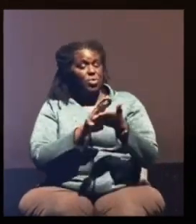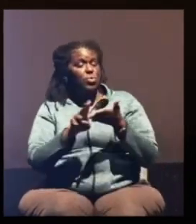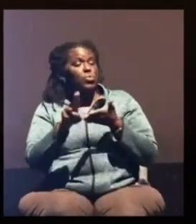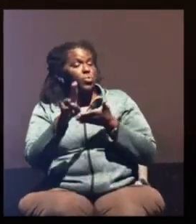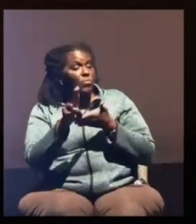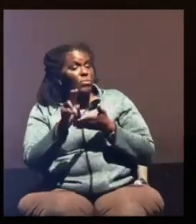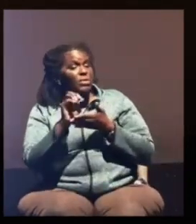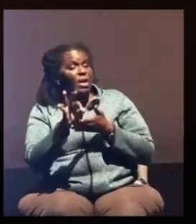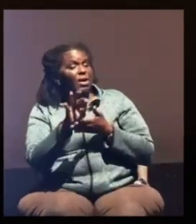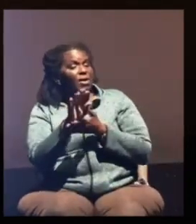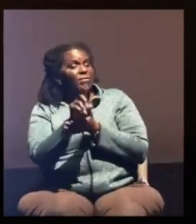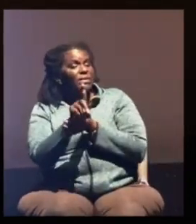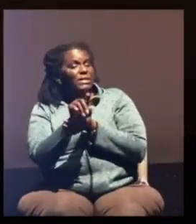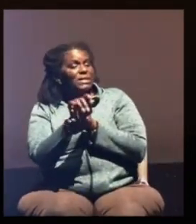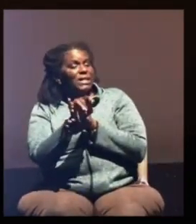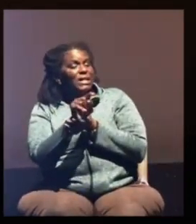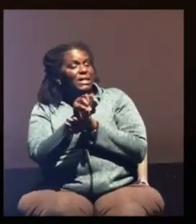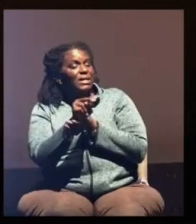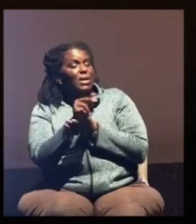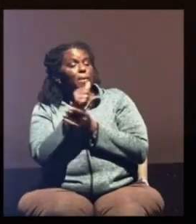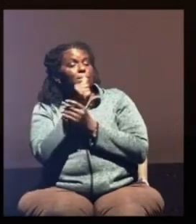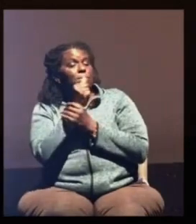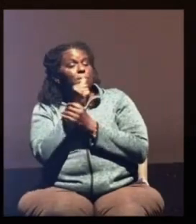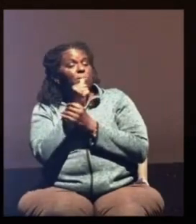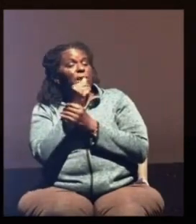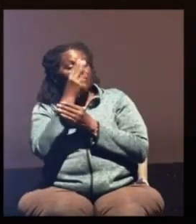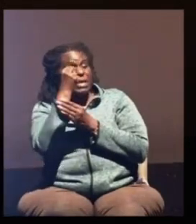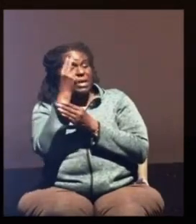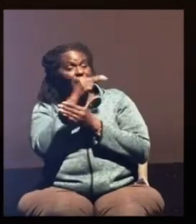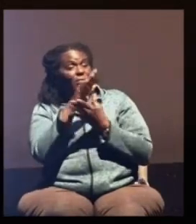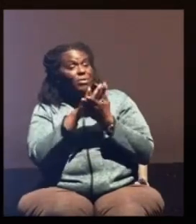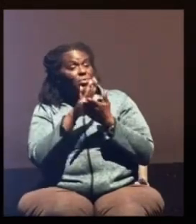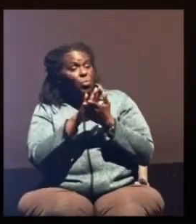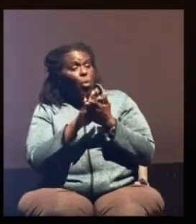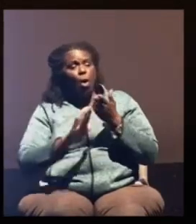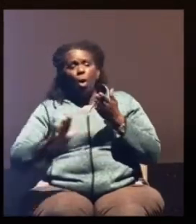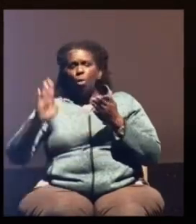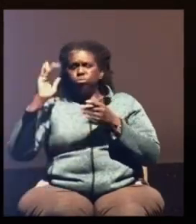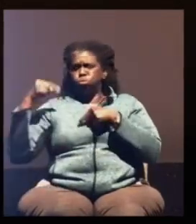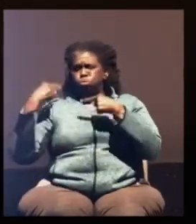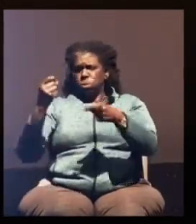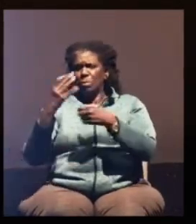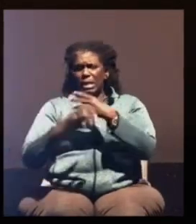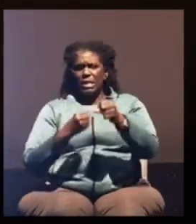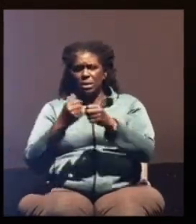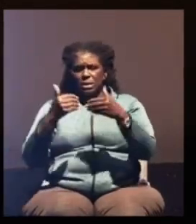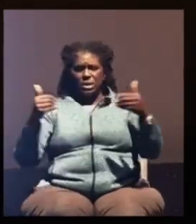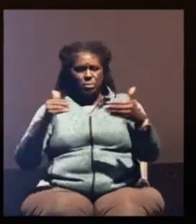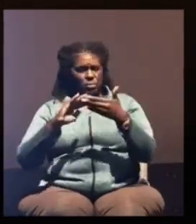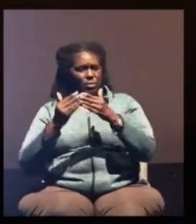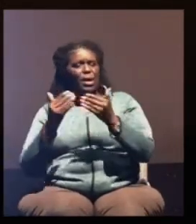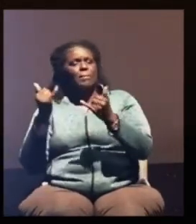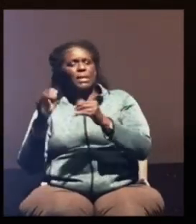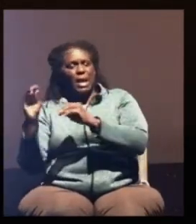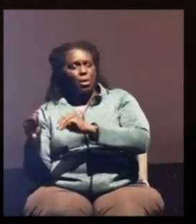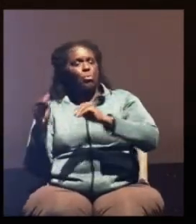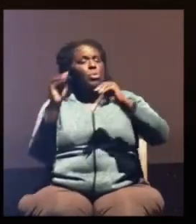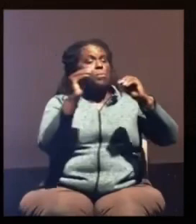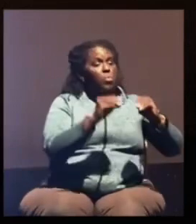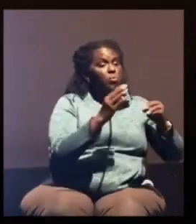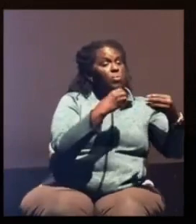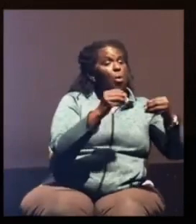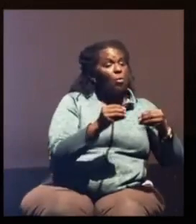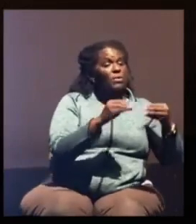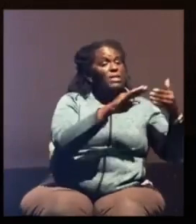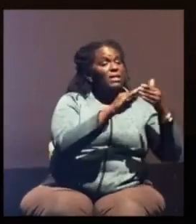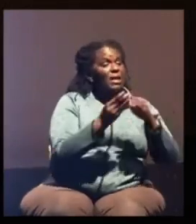Catholic school that has long been separate from the community, but has decided to move its headquarters and its research branches right downtown. Those